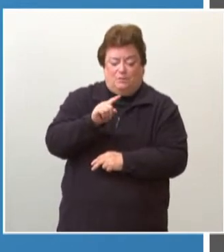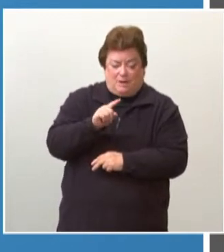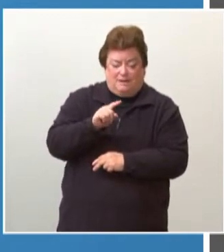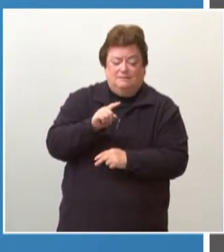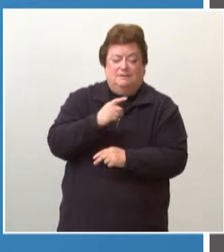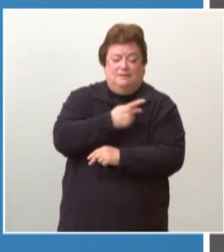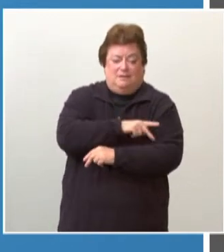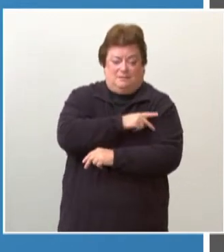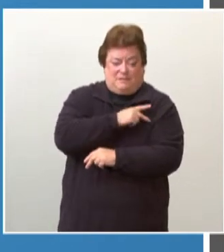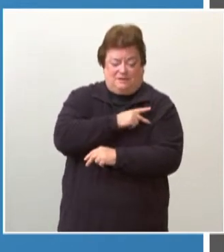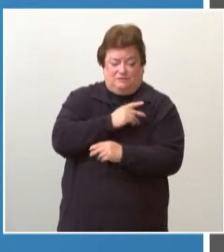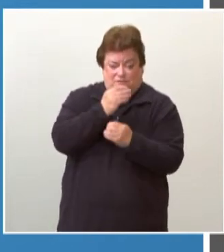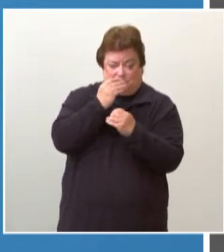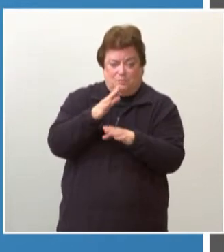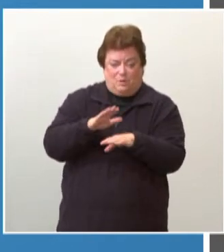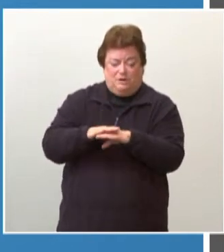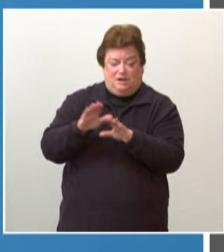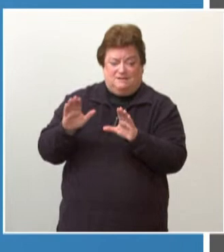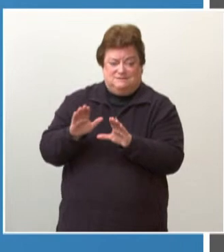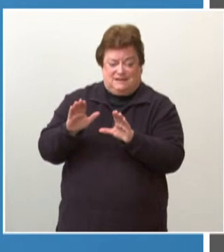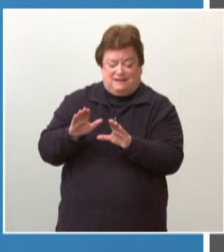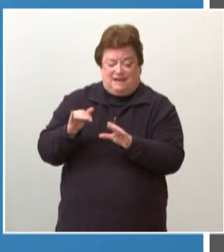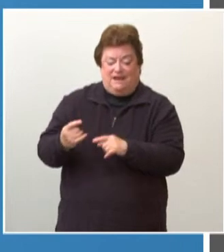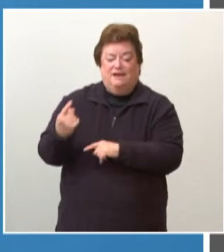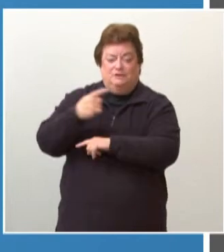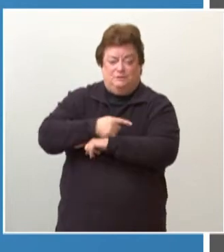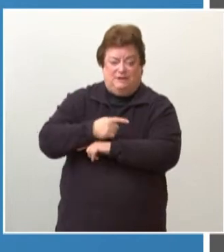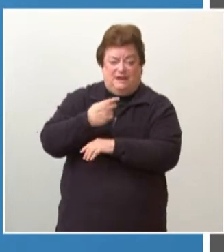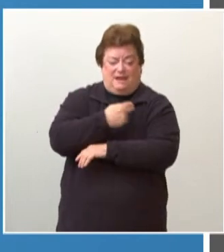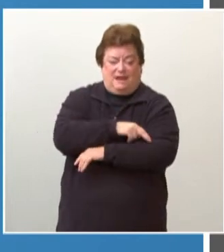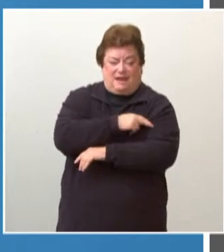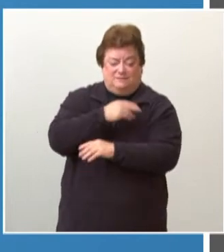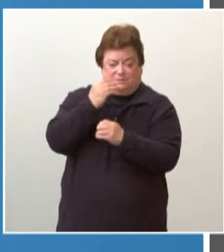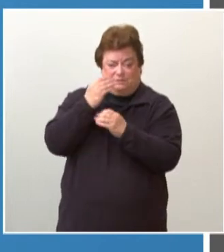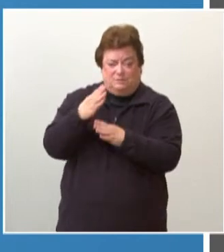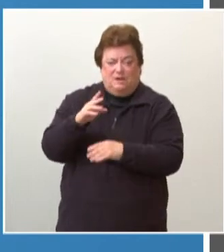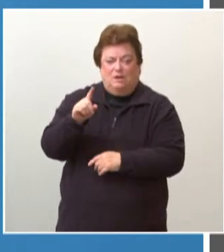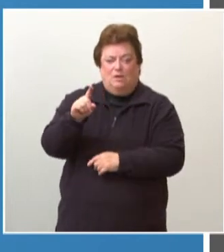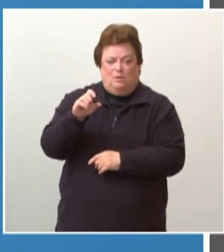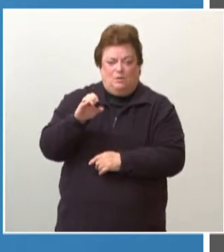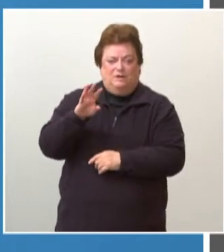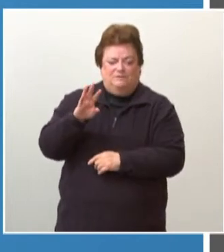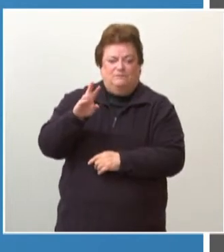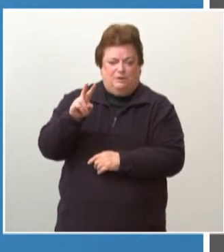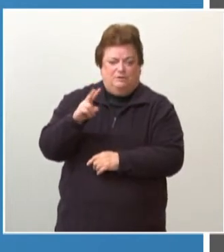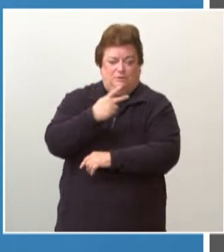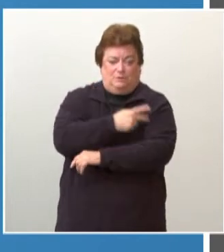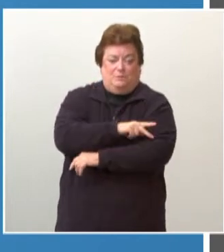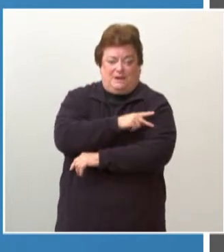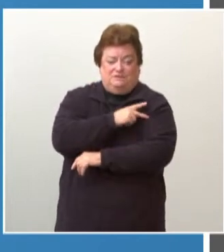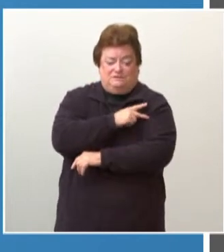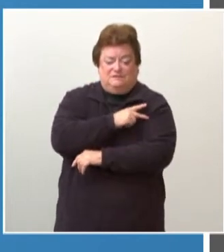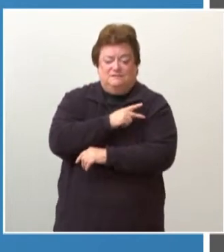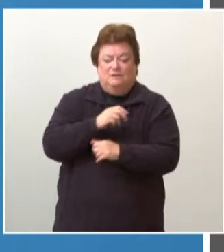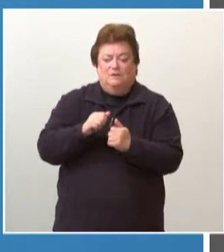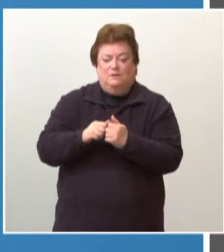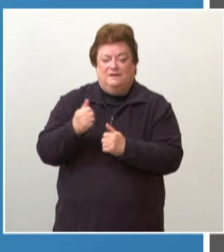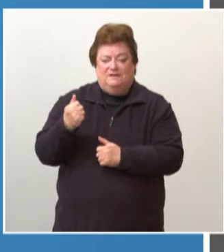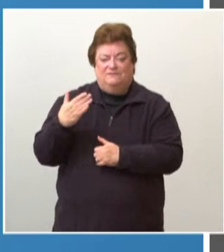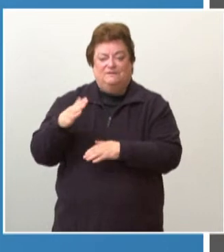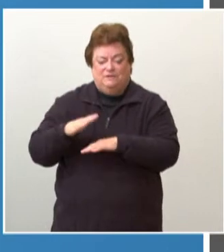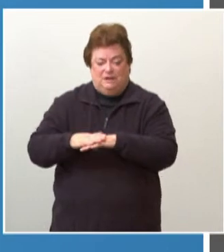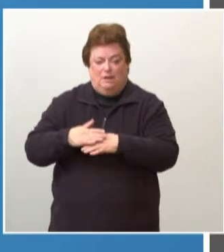patients reported on Sunday. And today, the hospitals report 142 patients with 15